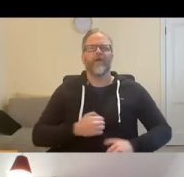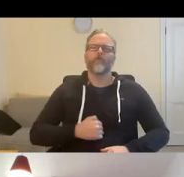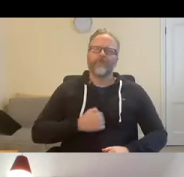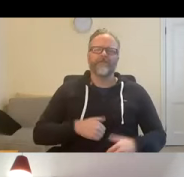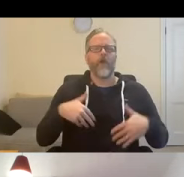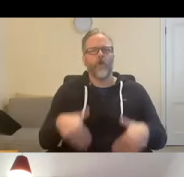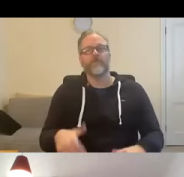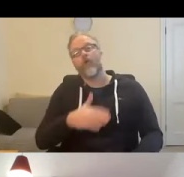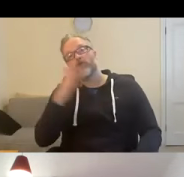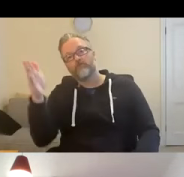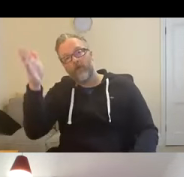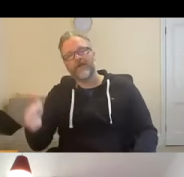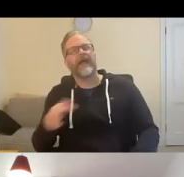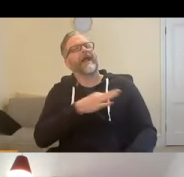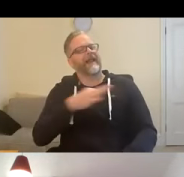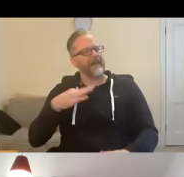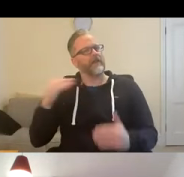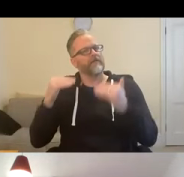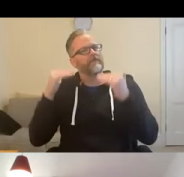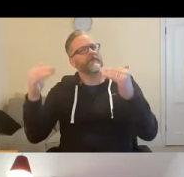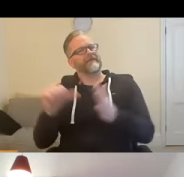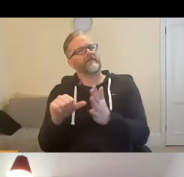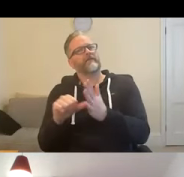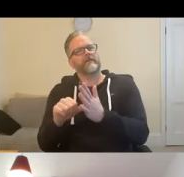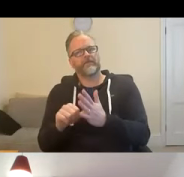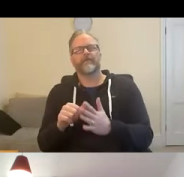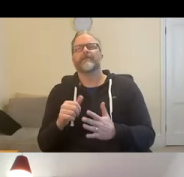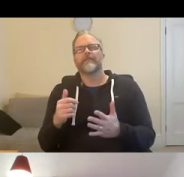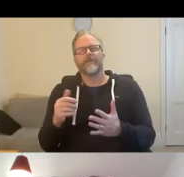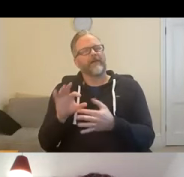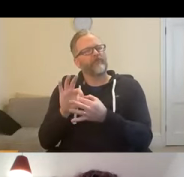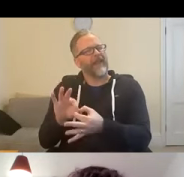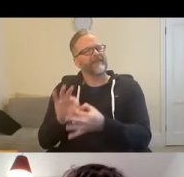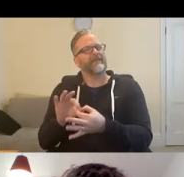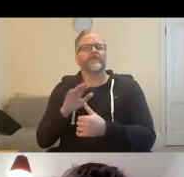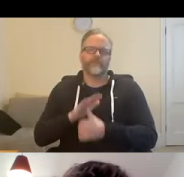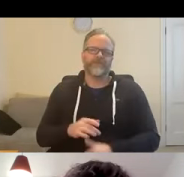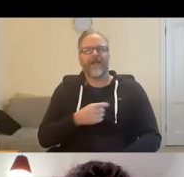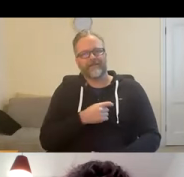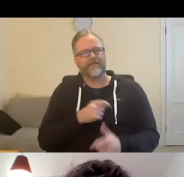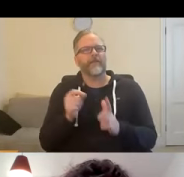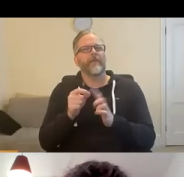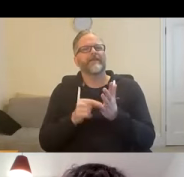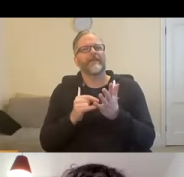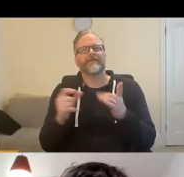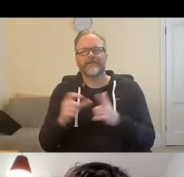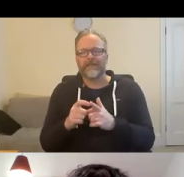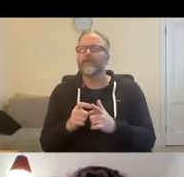And then the right side is the more clinical levels of difficulties, which are related, depression, anxiety, PTSD,